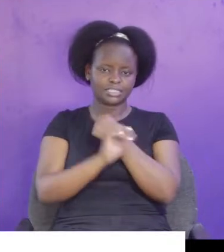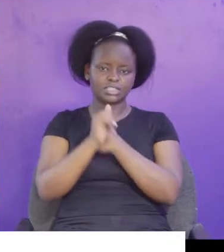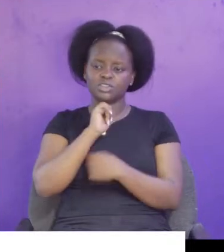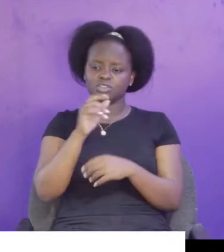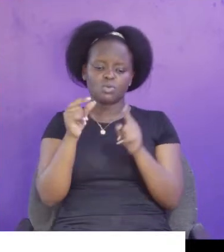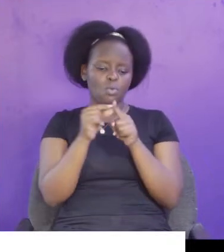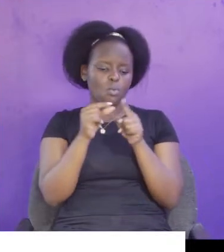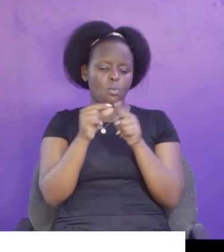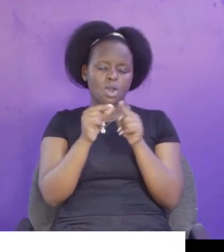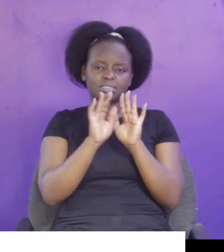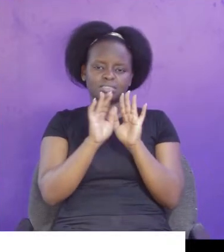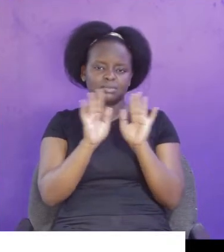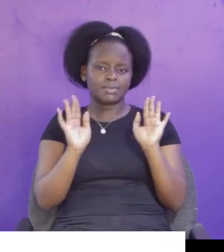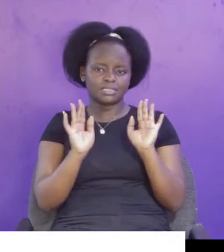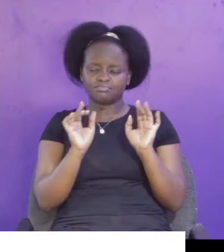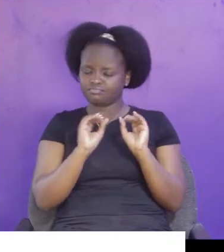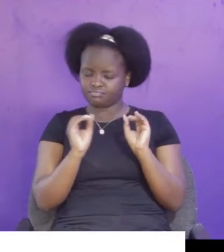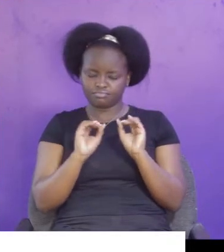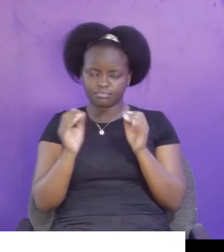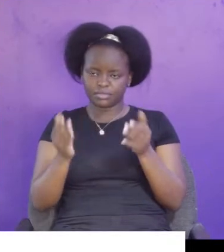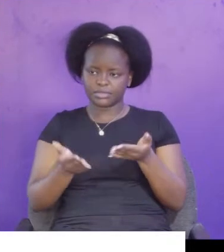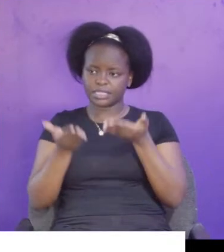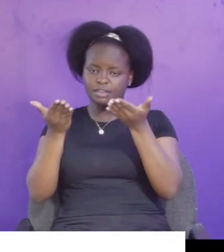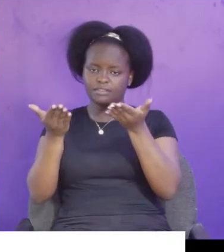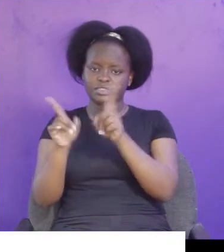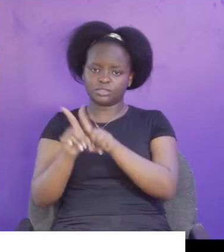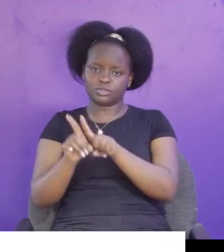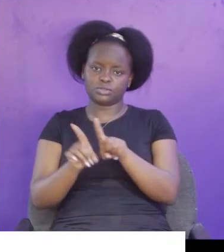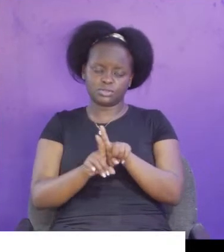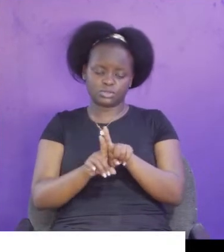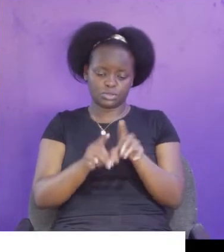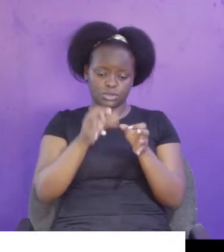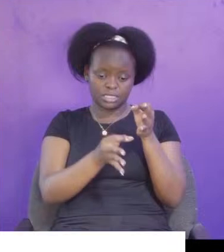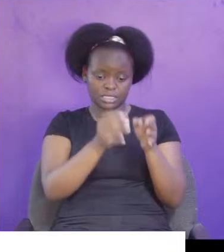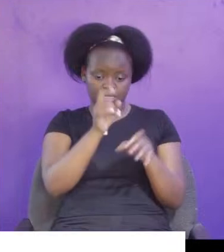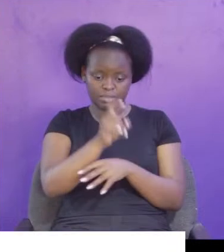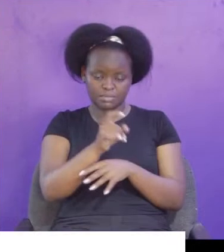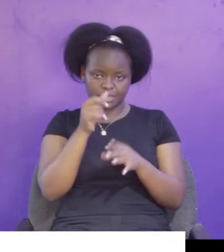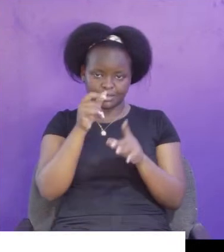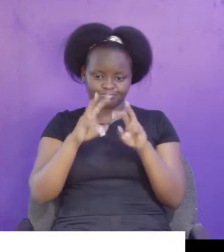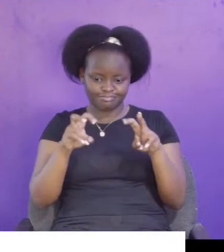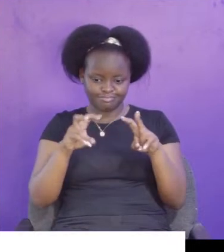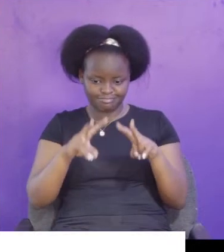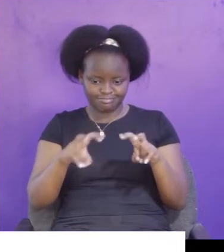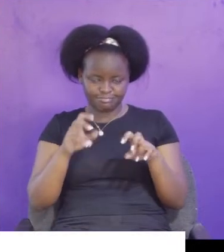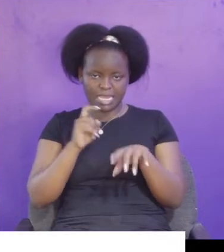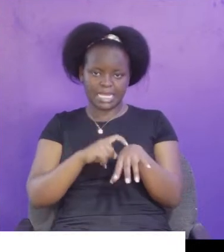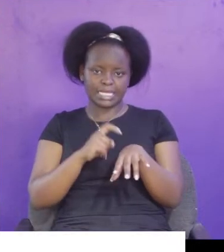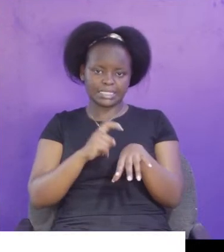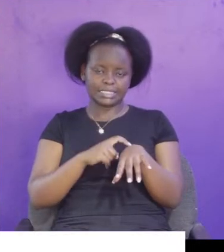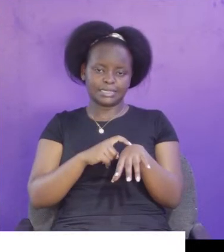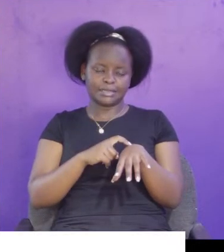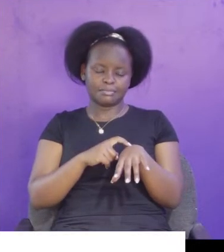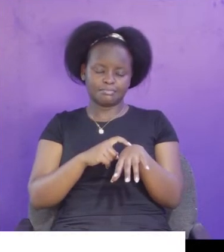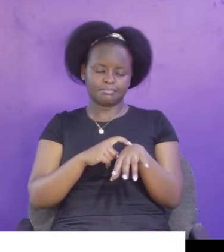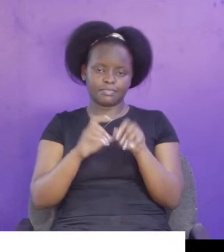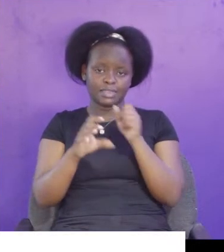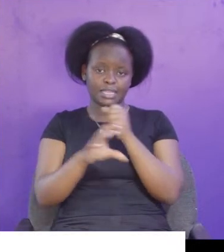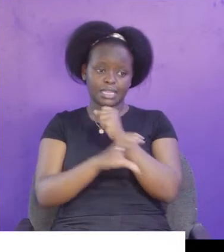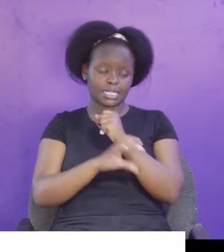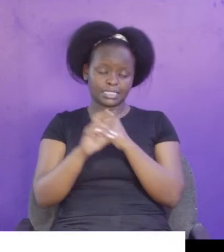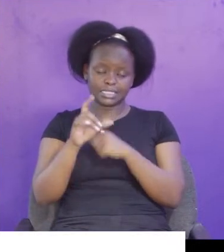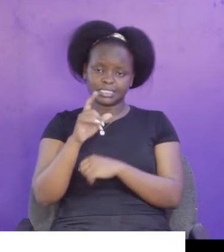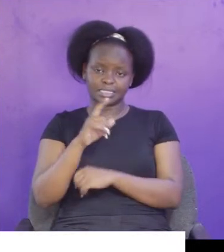in sacrifice. That justice must be pursued even when the path is lonely. The true